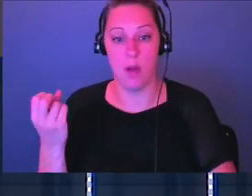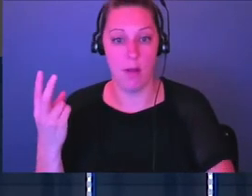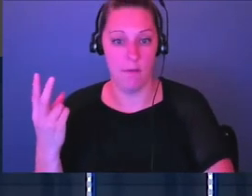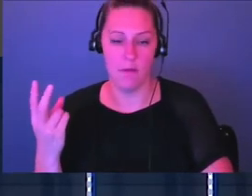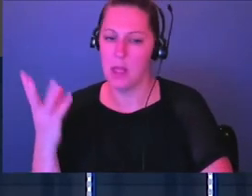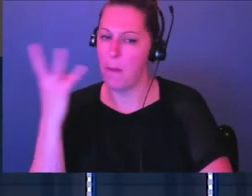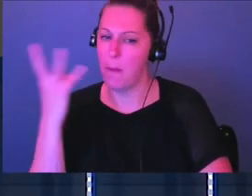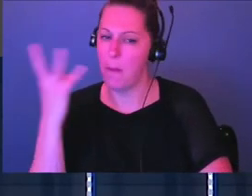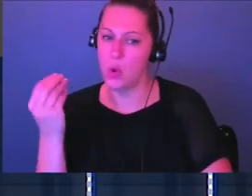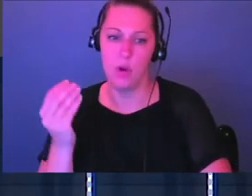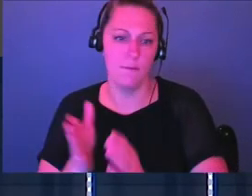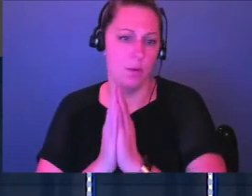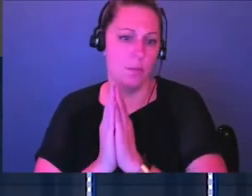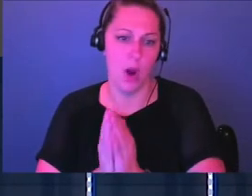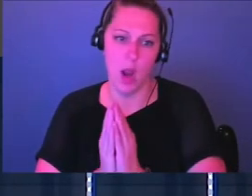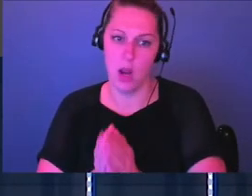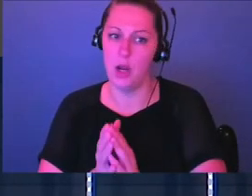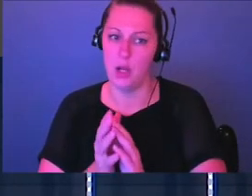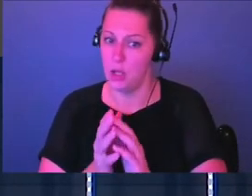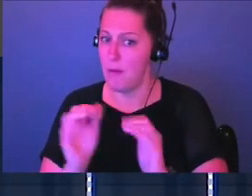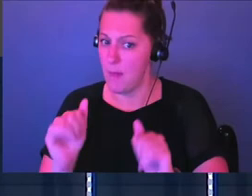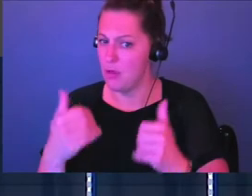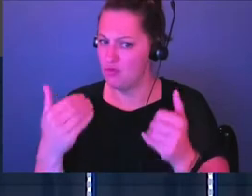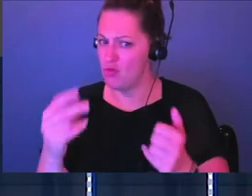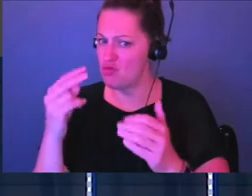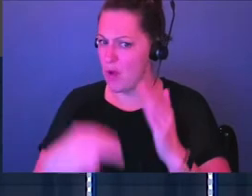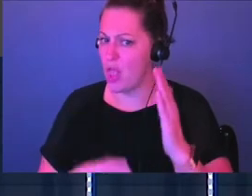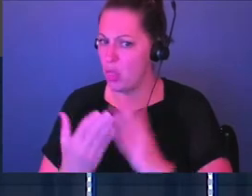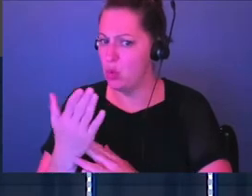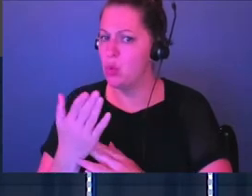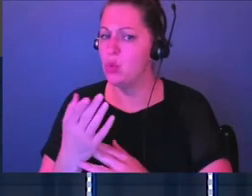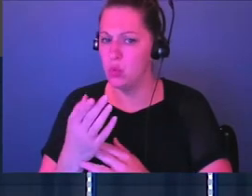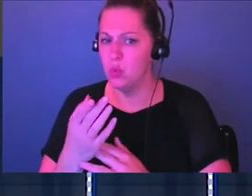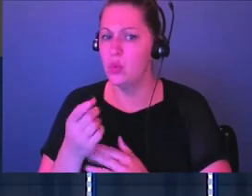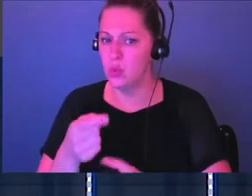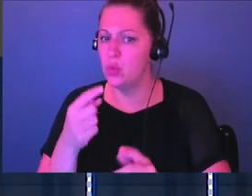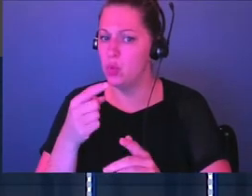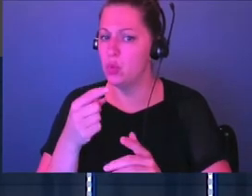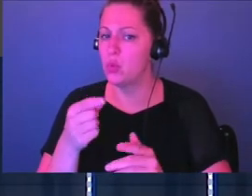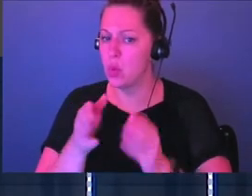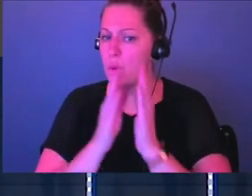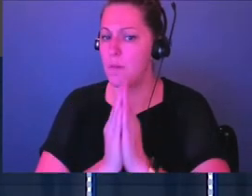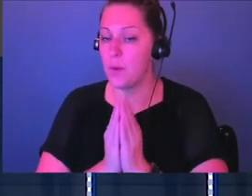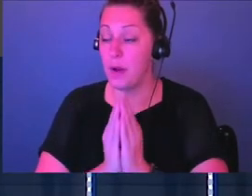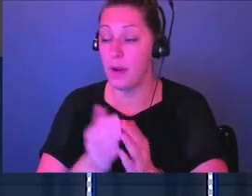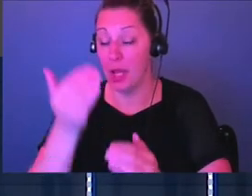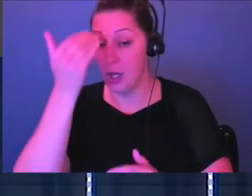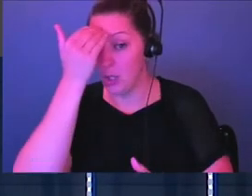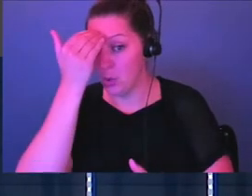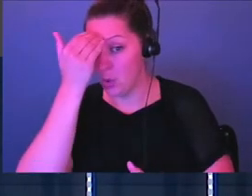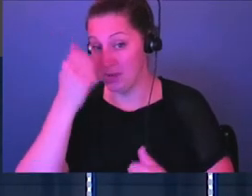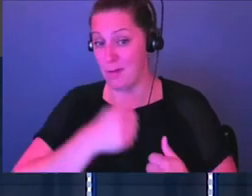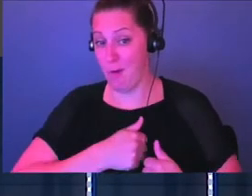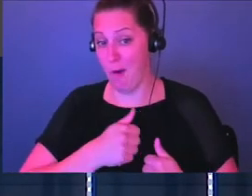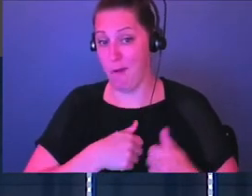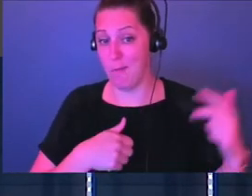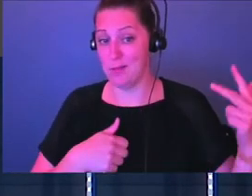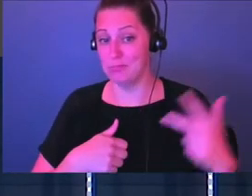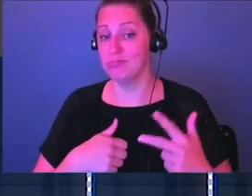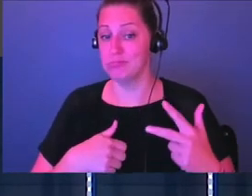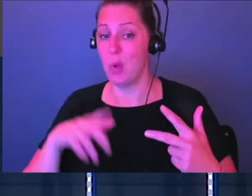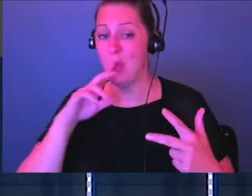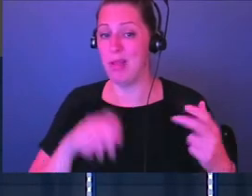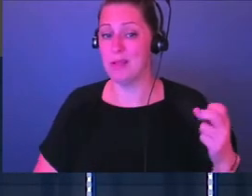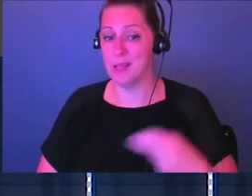really encourage you. It's a lot of scripture, but you should take some time and read through this prayer. Because what he's doing when he goes to God and he knows that these armies are coming to attack, is one, he's just